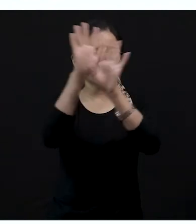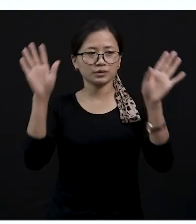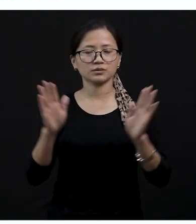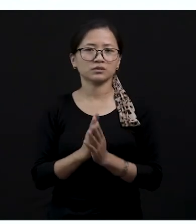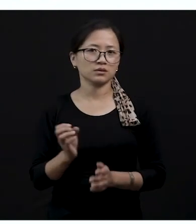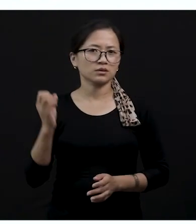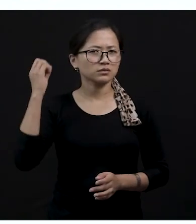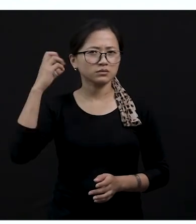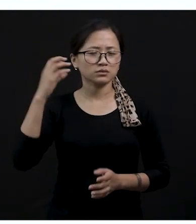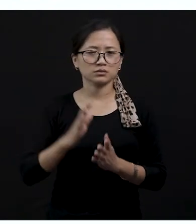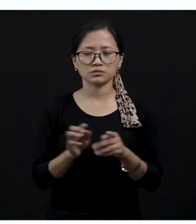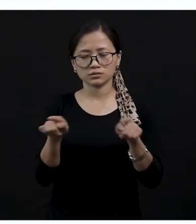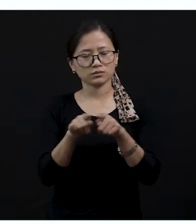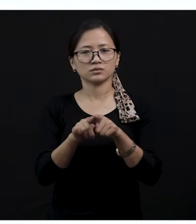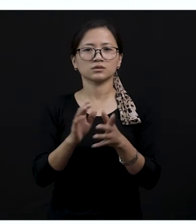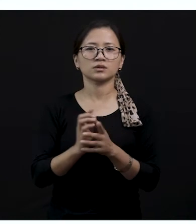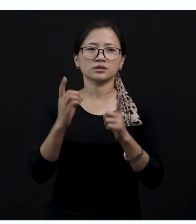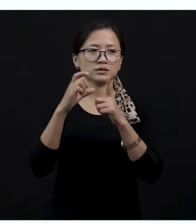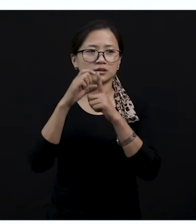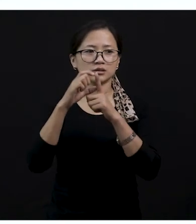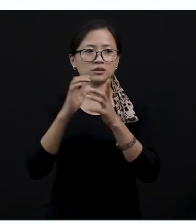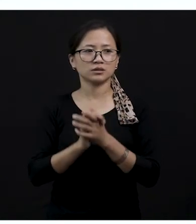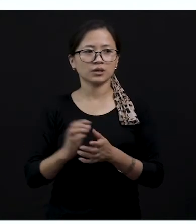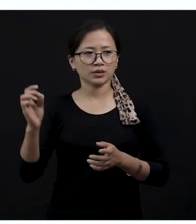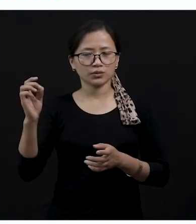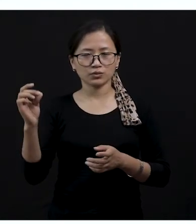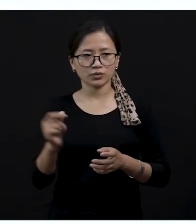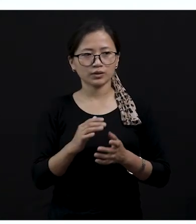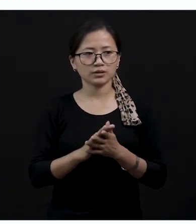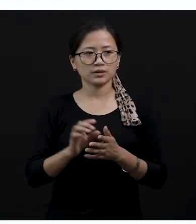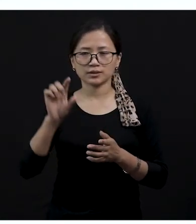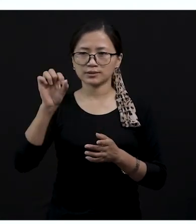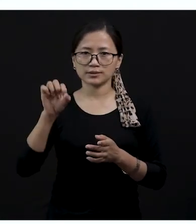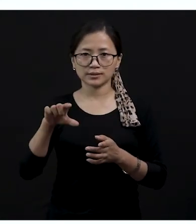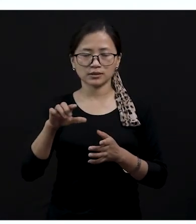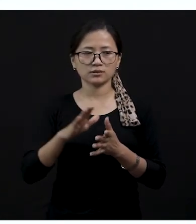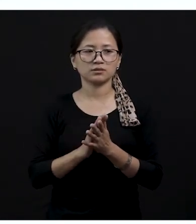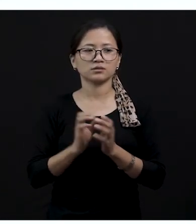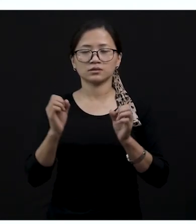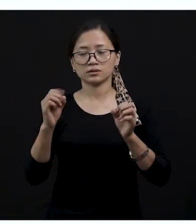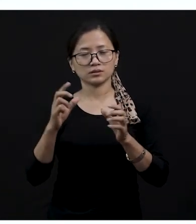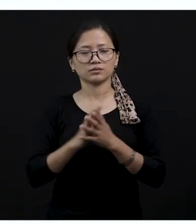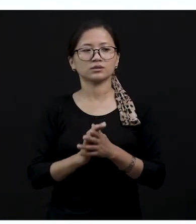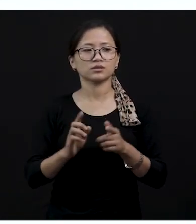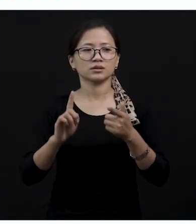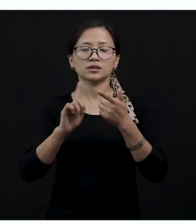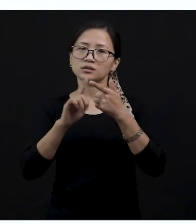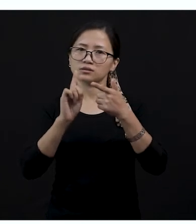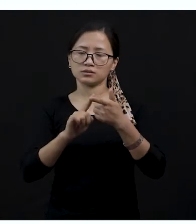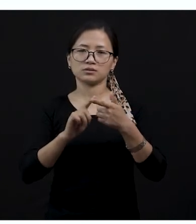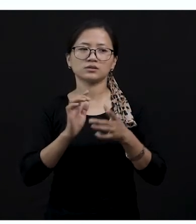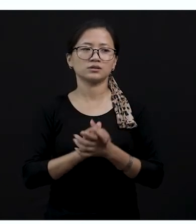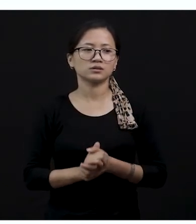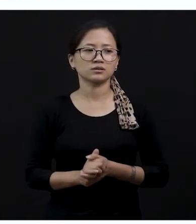sound similar. Now quick and click, it sounds similar, right? E, okay? We'll give E, okay?